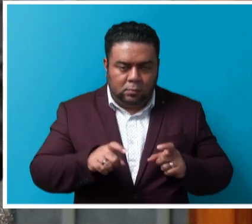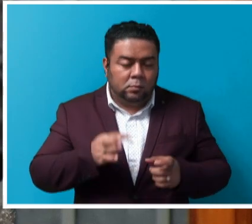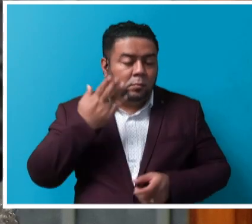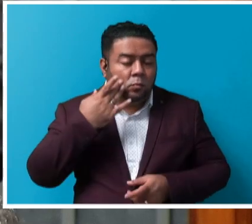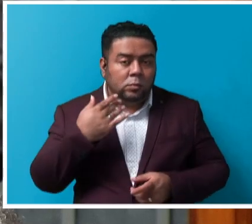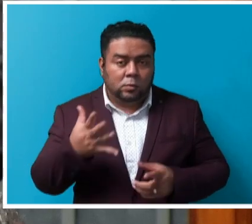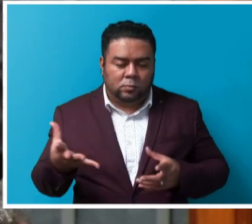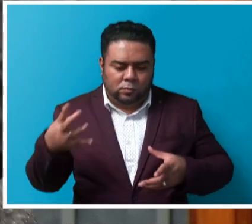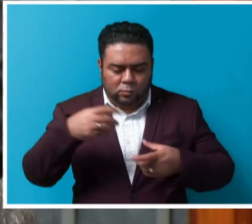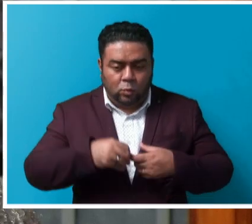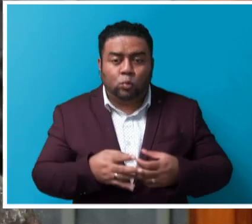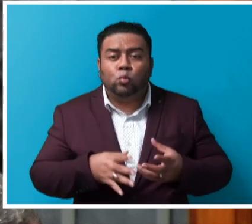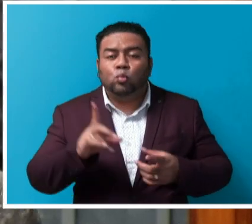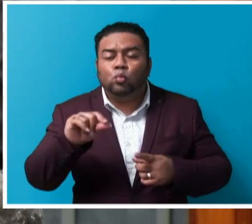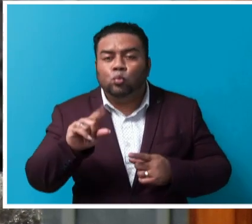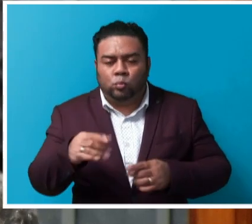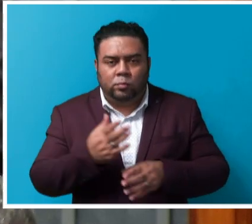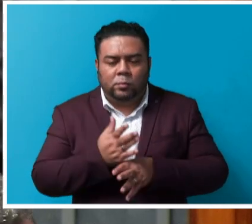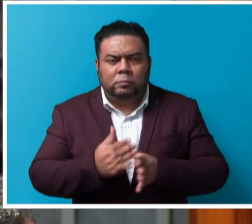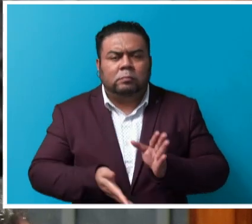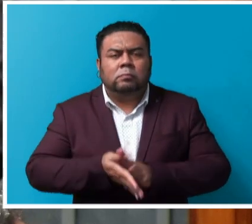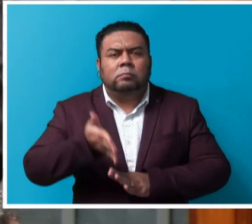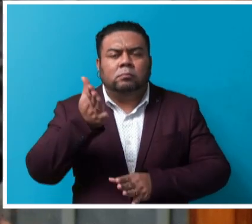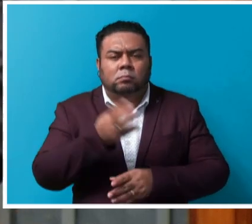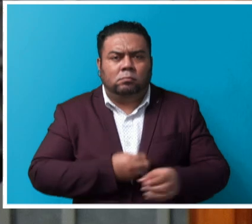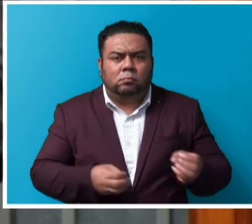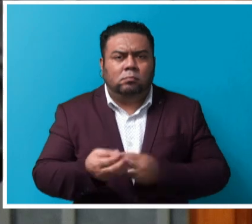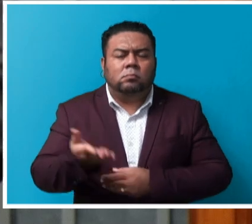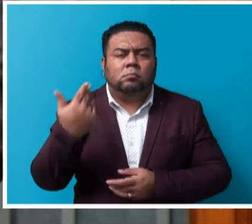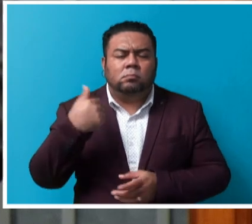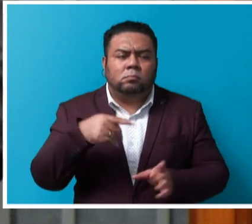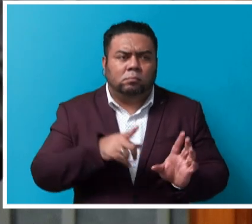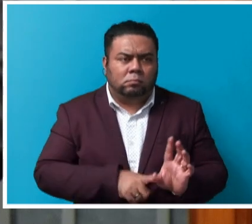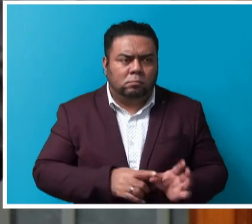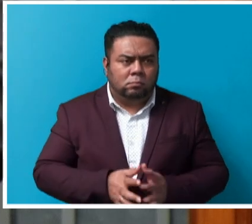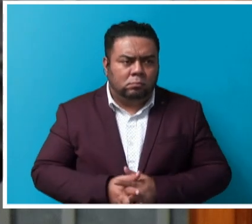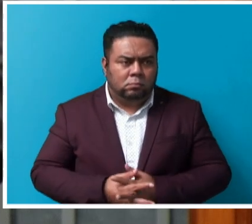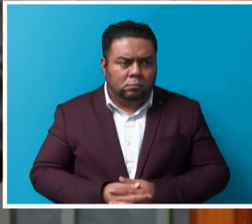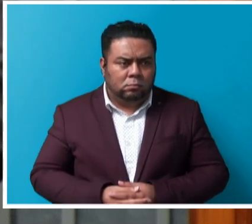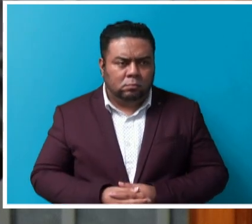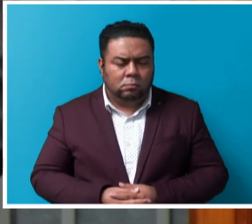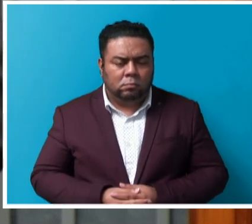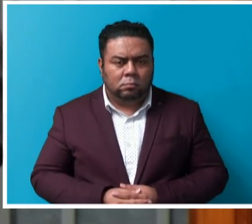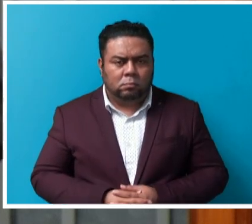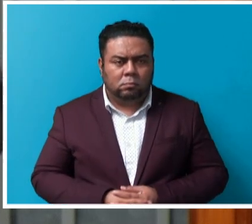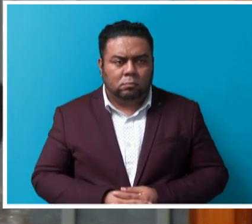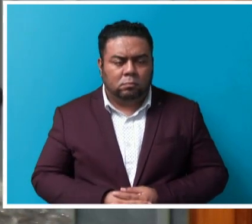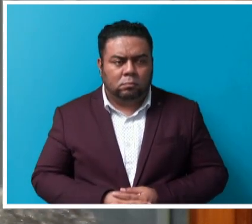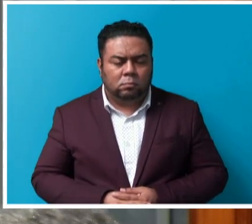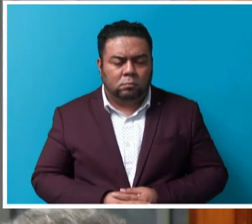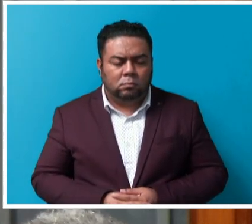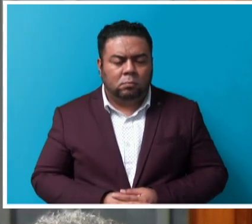assumed duties in this prestigious office last year, despite the cynical criticisms and